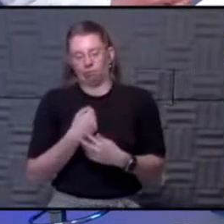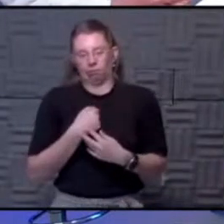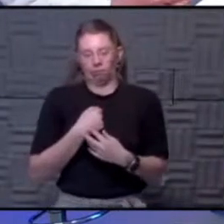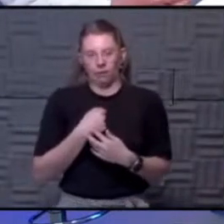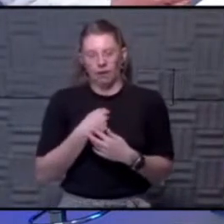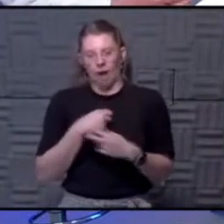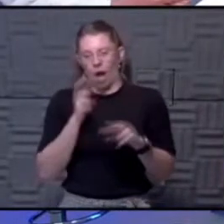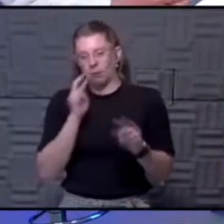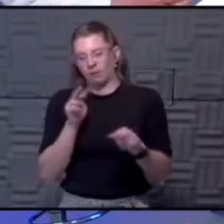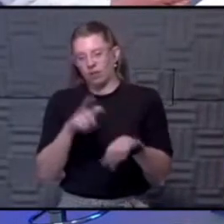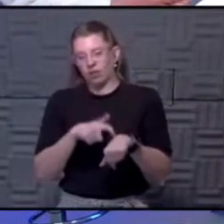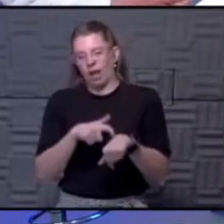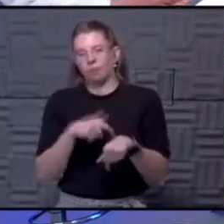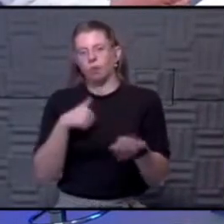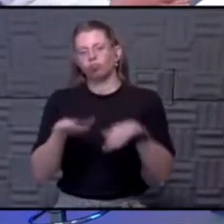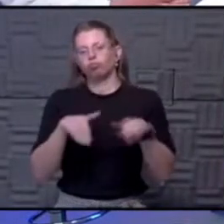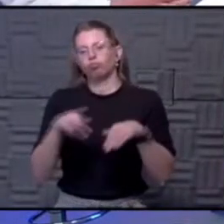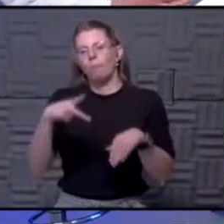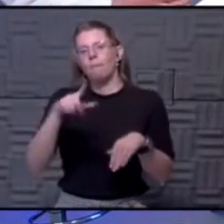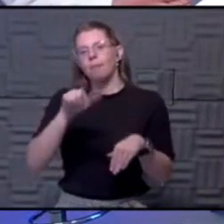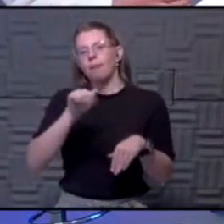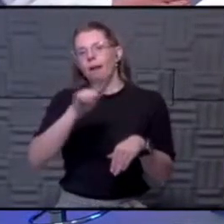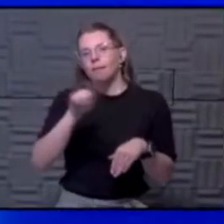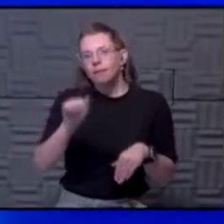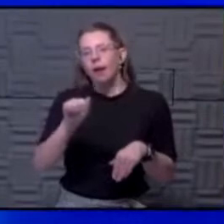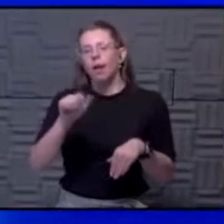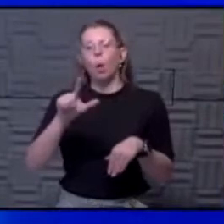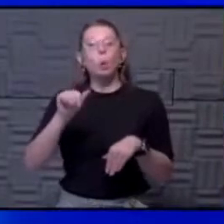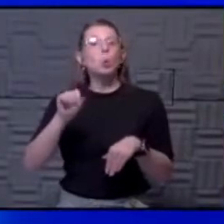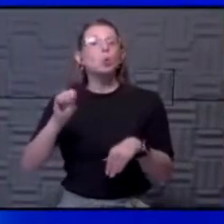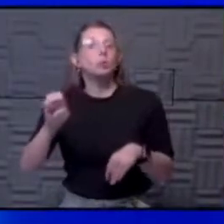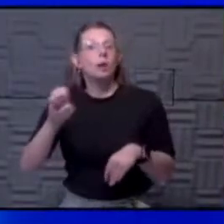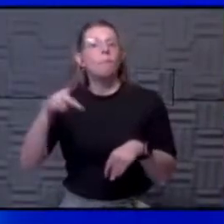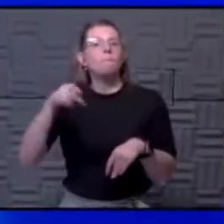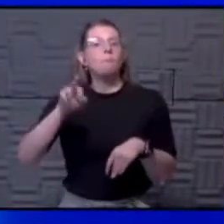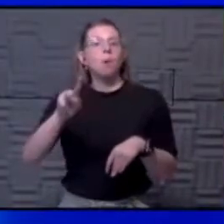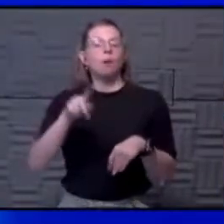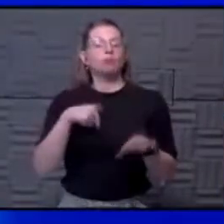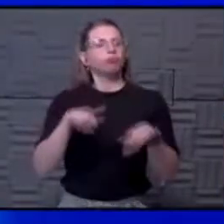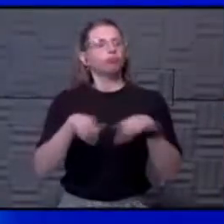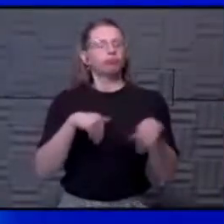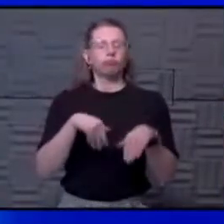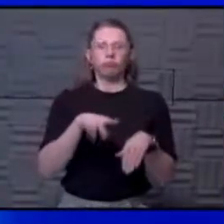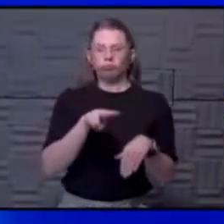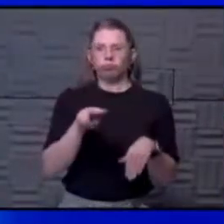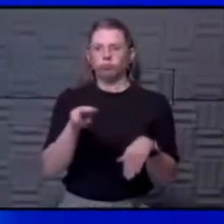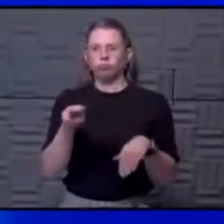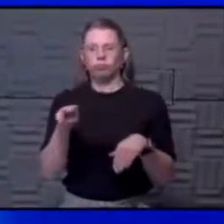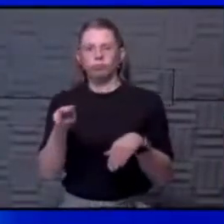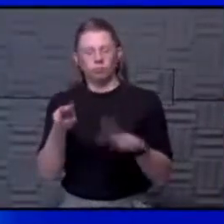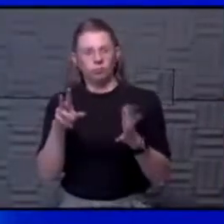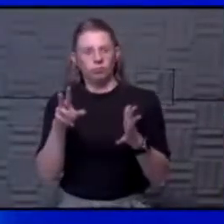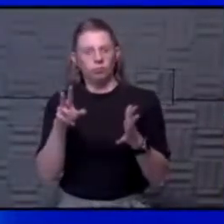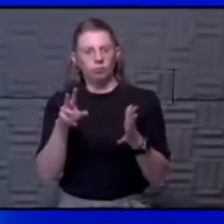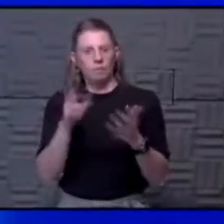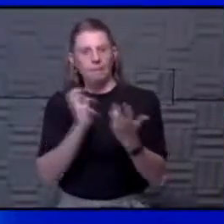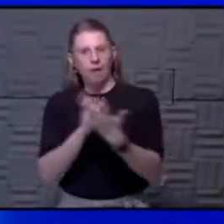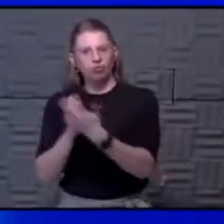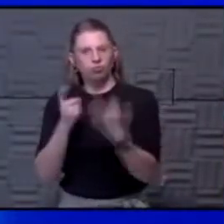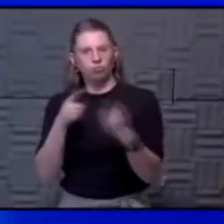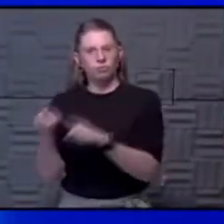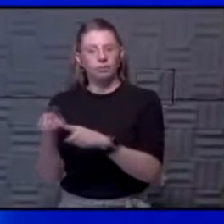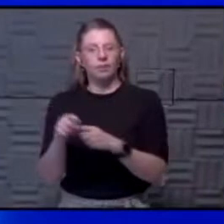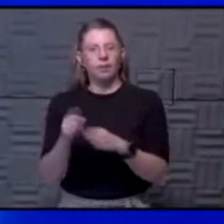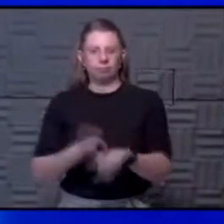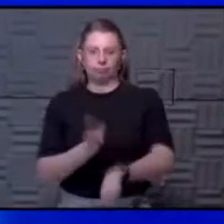time to go down and walk on the plaza or around Lewis Park, and you can see what's going on. And I actually think it's pretty reflective of what's going on. Yeah. It is so much